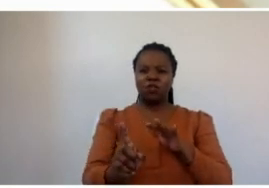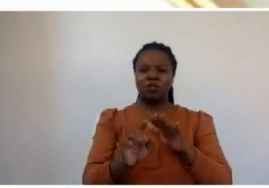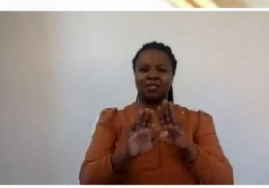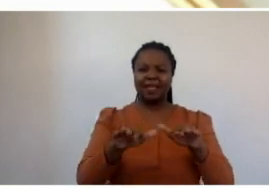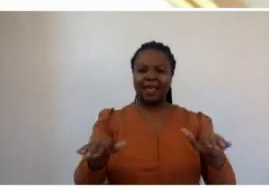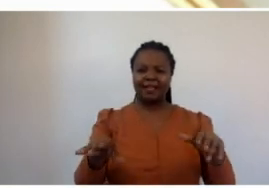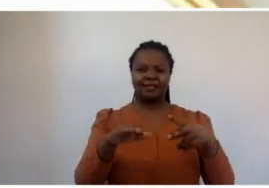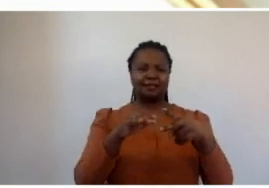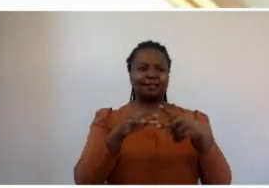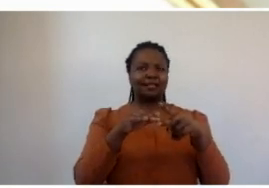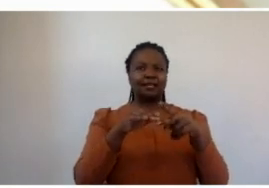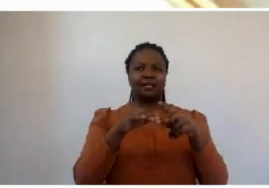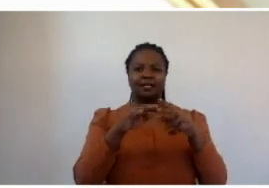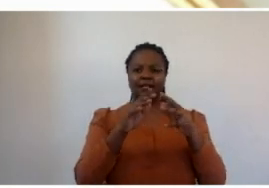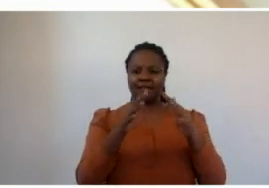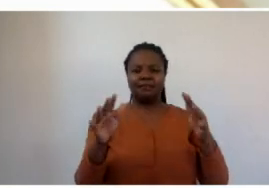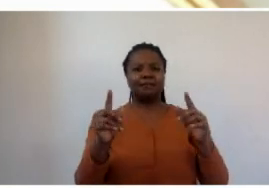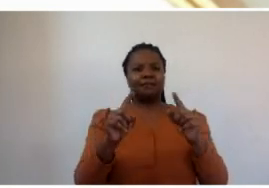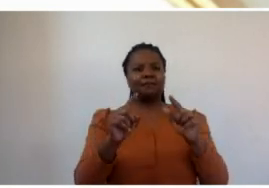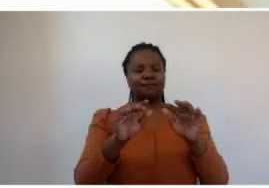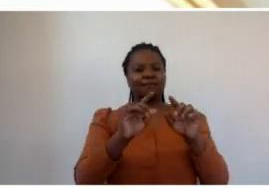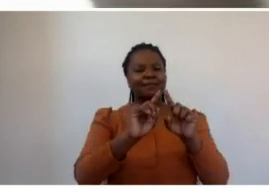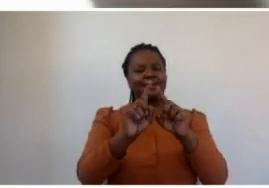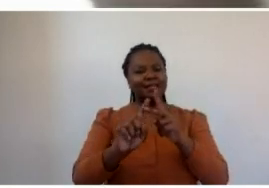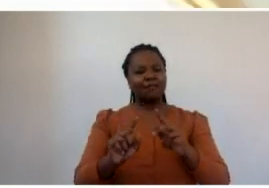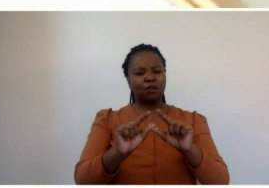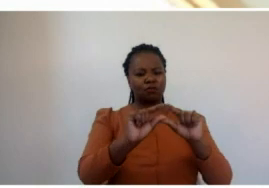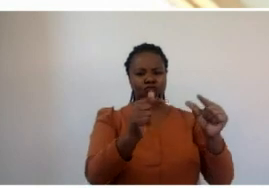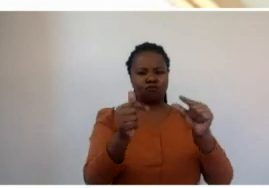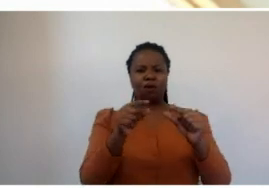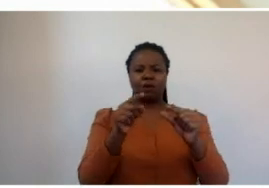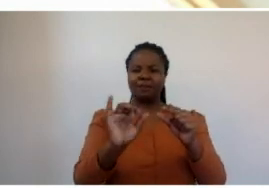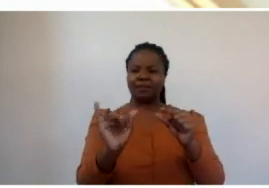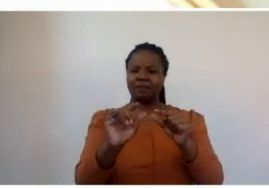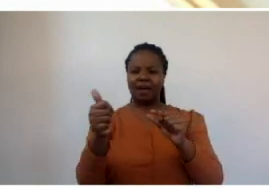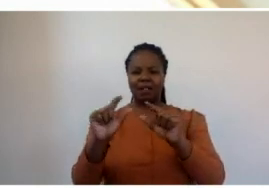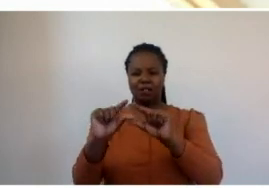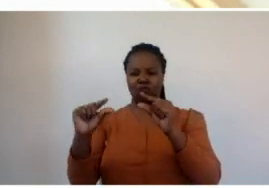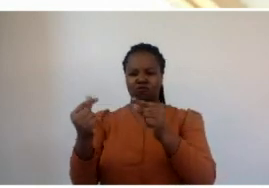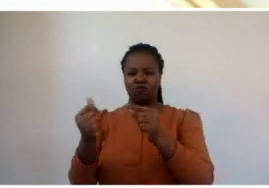needs. Another group that experiences a lot of discrimination, of course, are